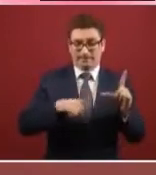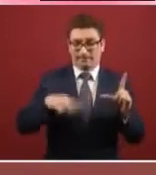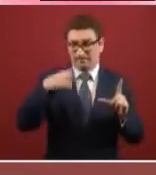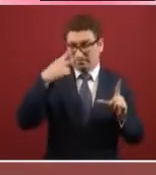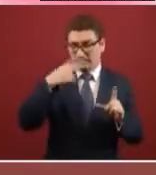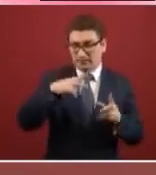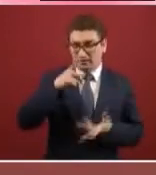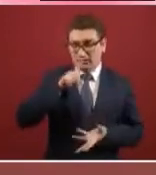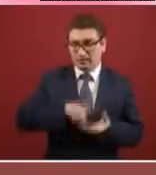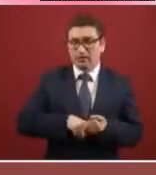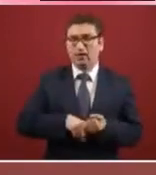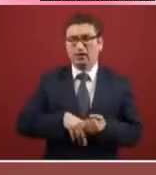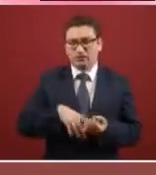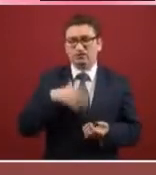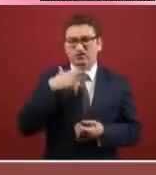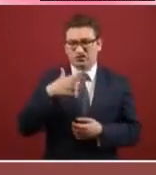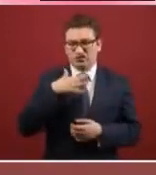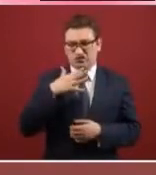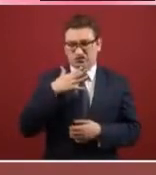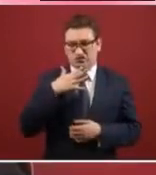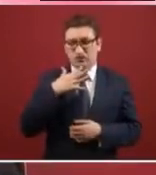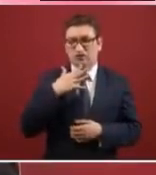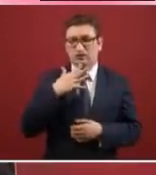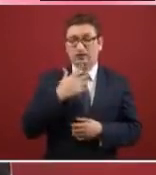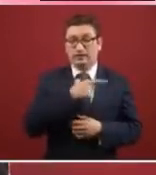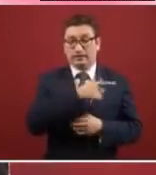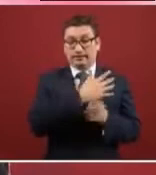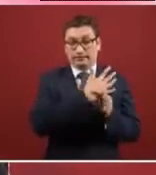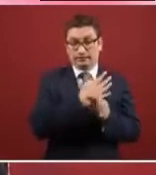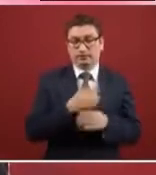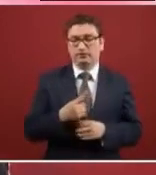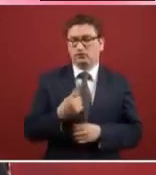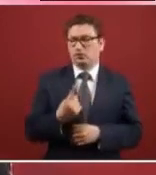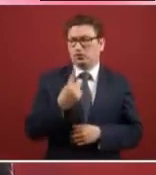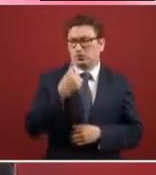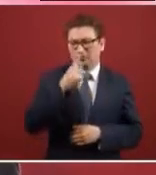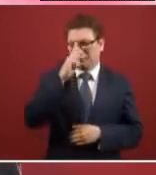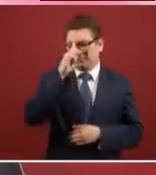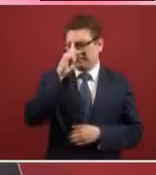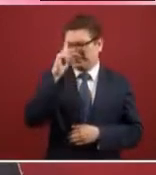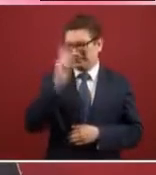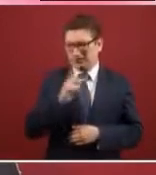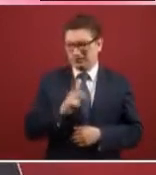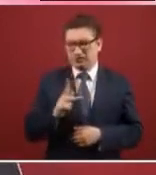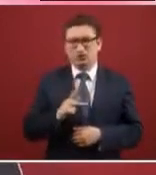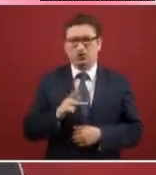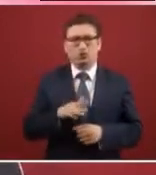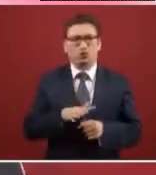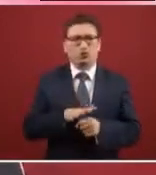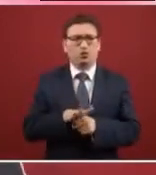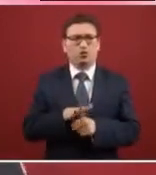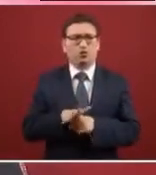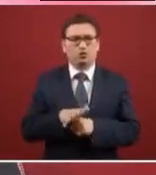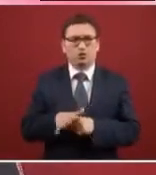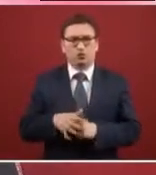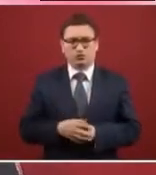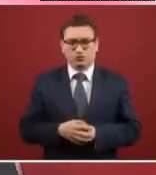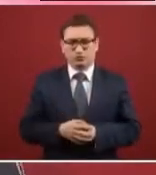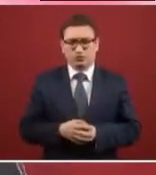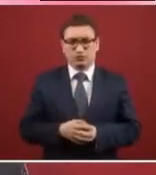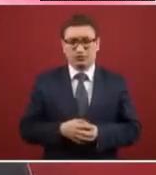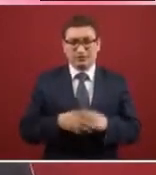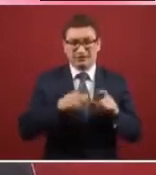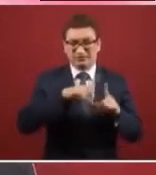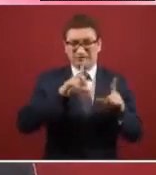decía, and he is the same. De los males, and the worst of the evils es que ni is that they don't